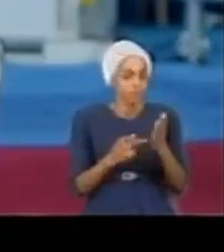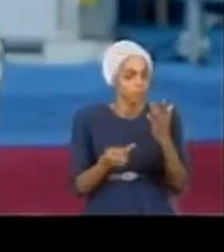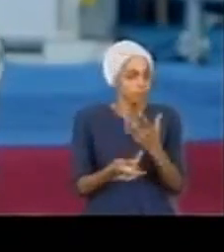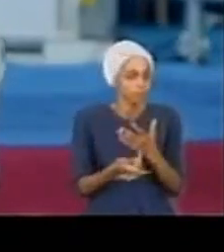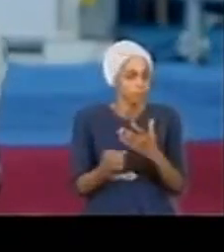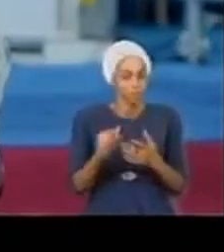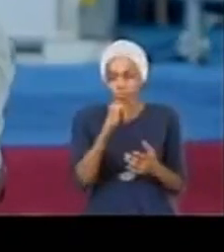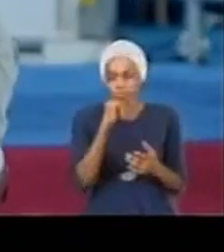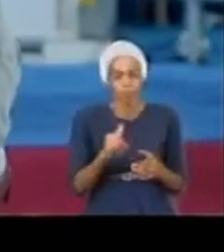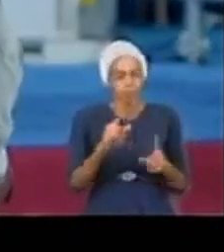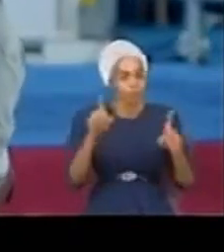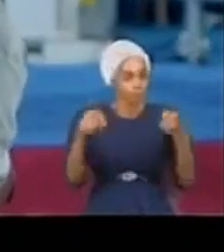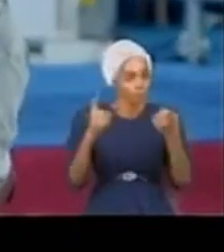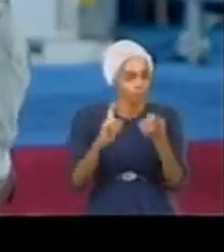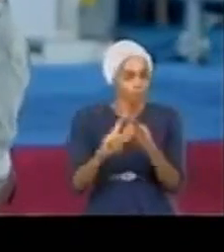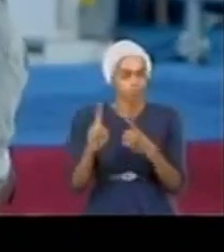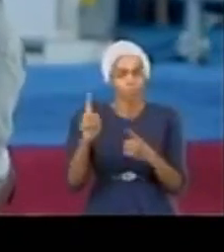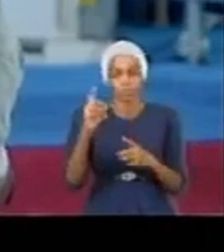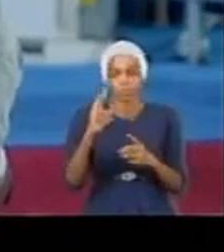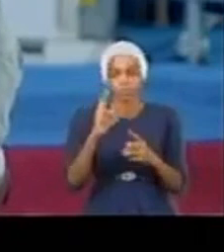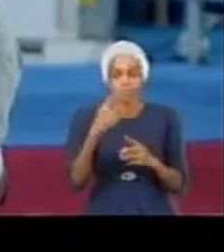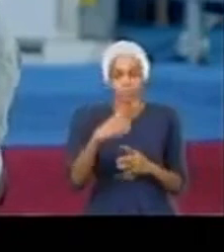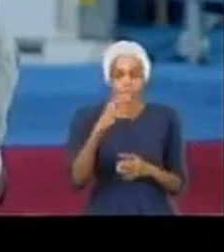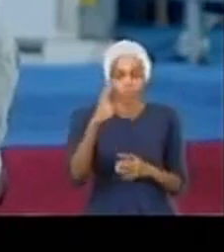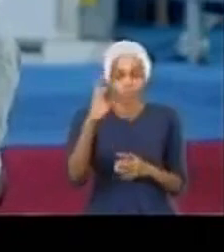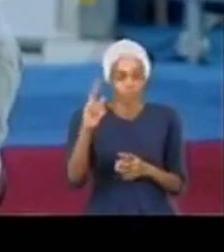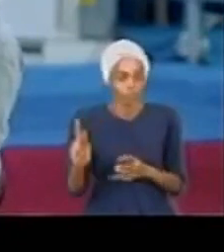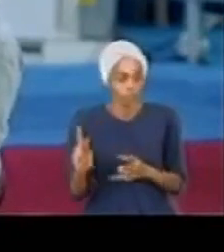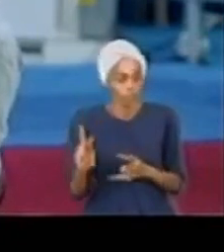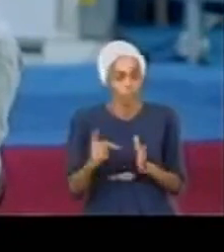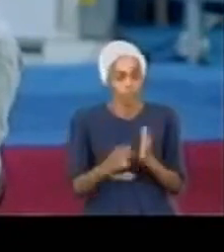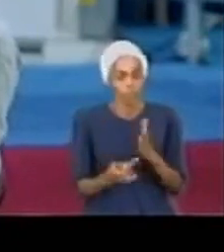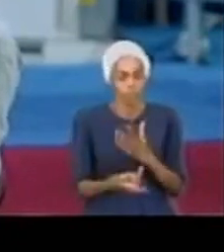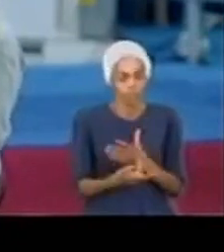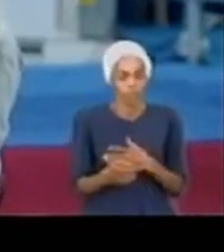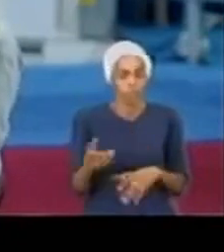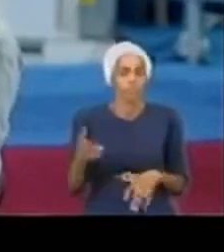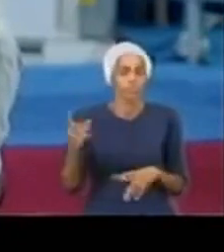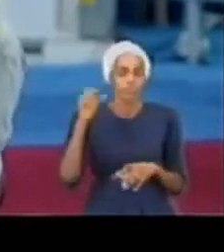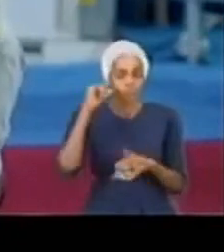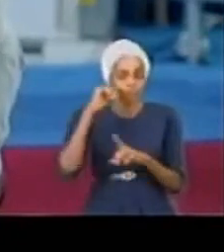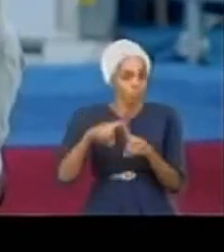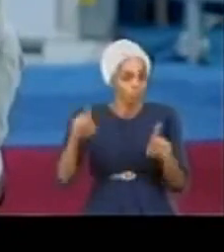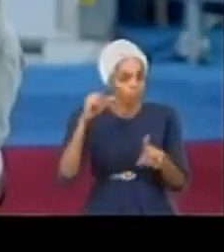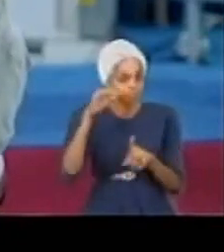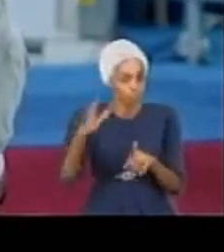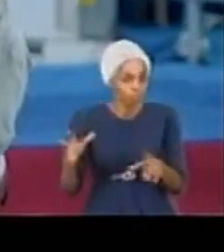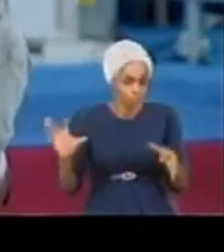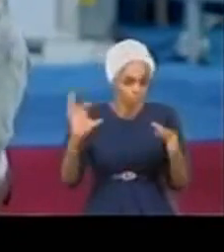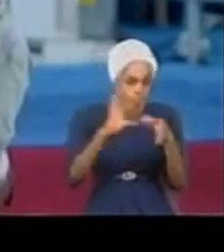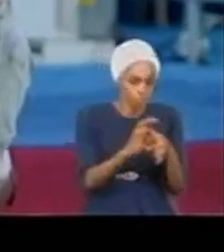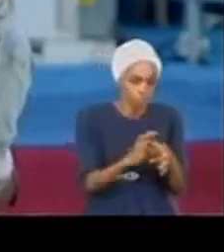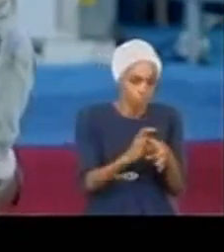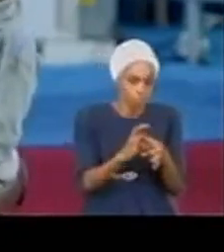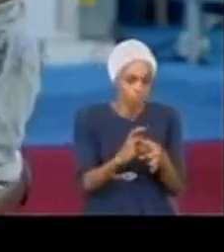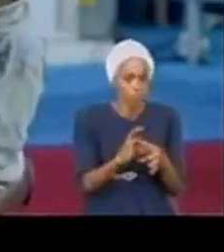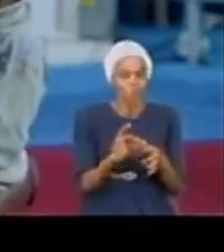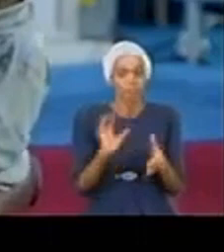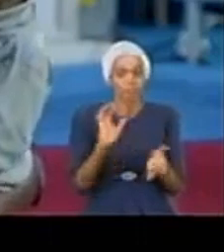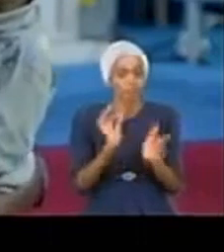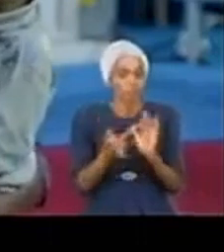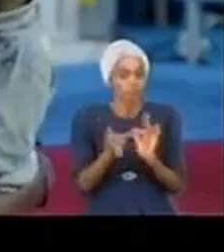my total healing. And it was like a water flowing down through me when he